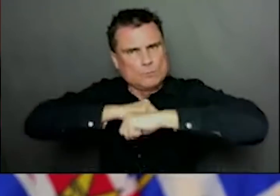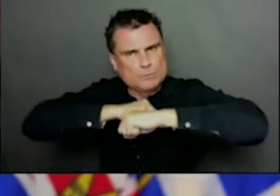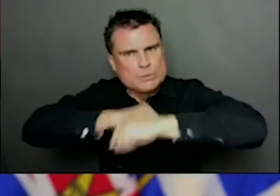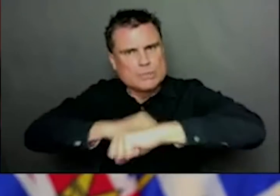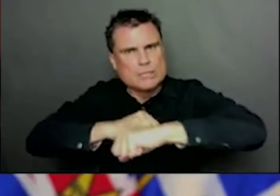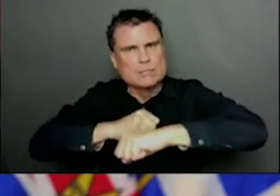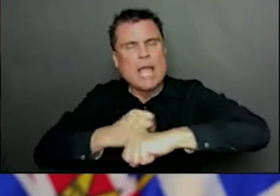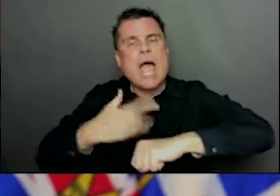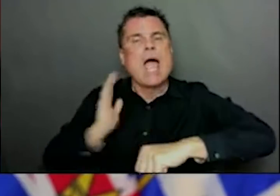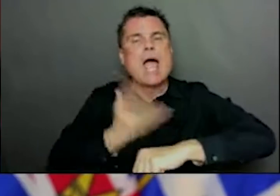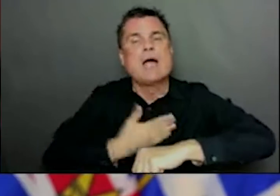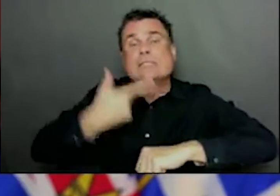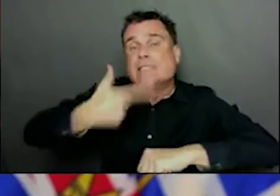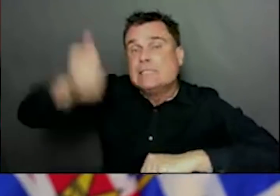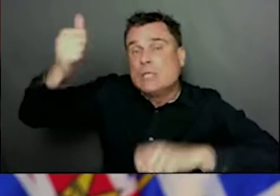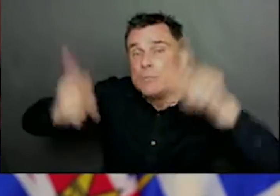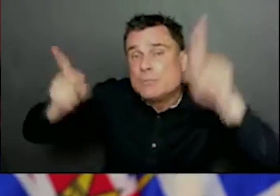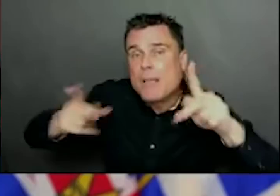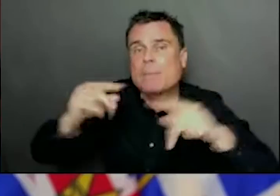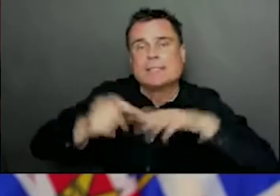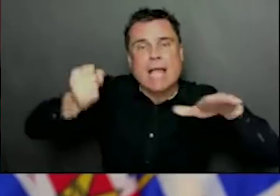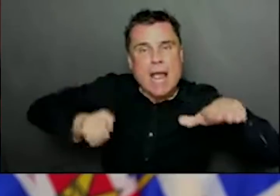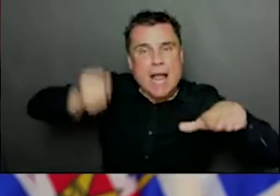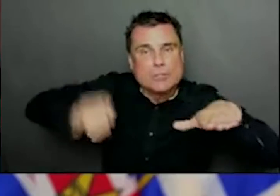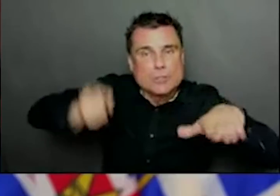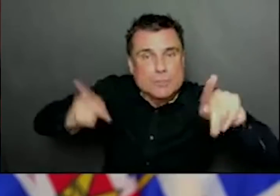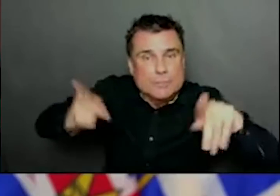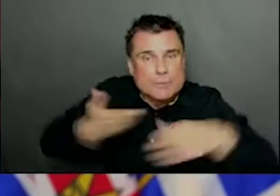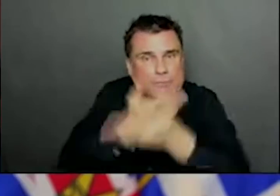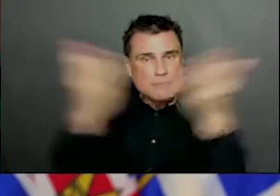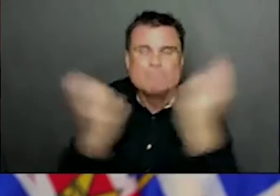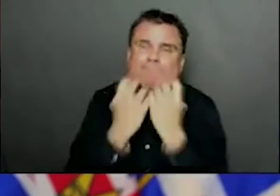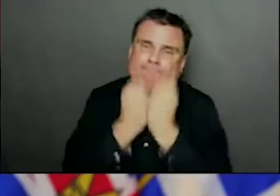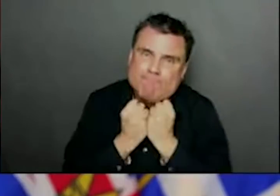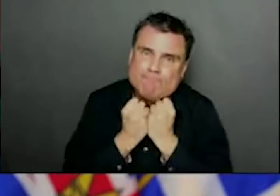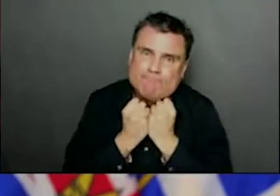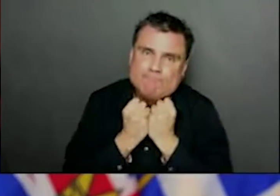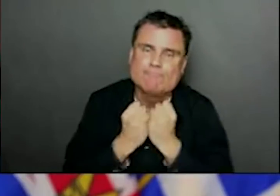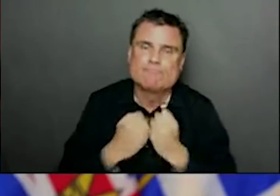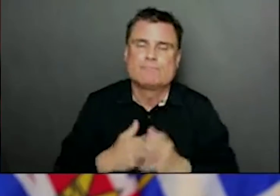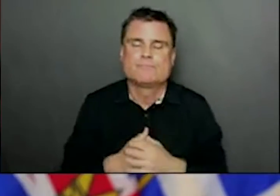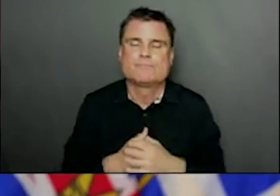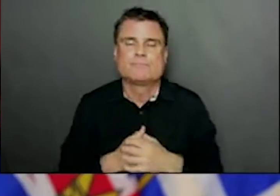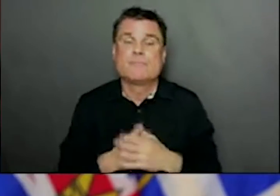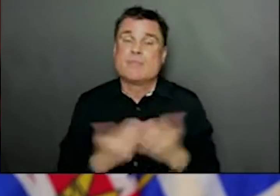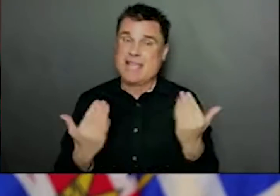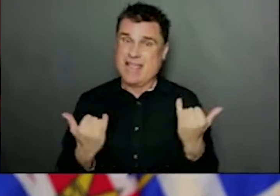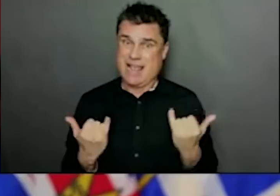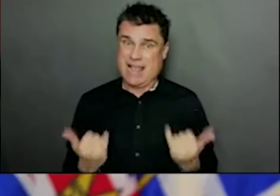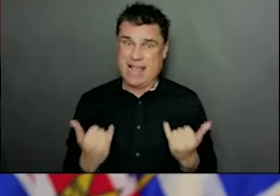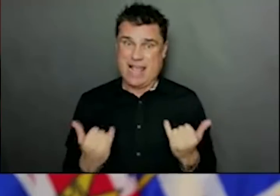time for each of us to commit to our own individual heroism,